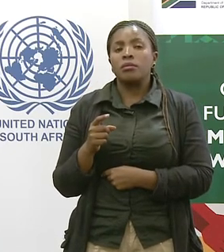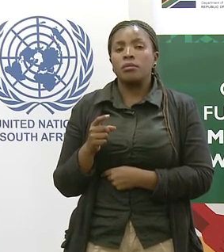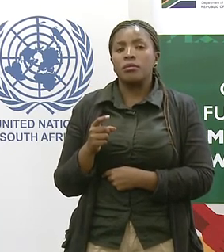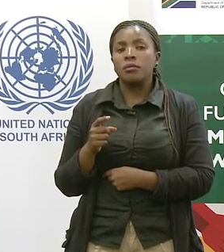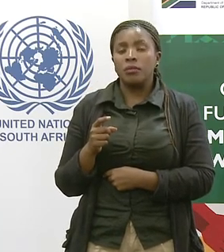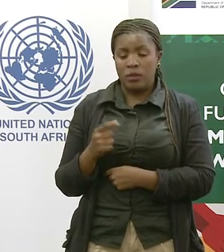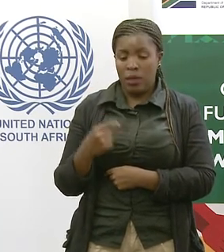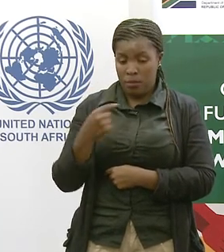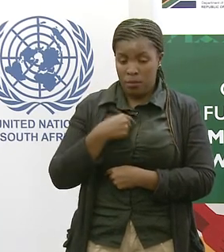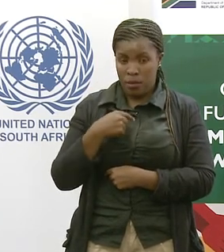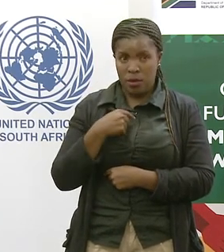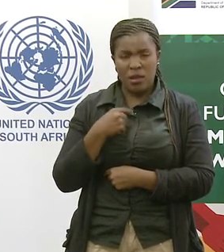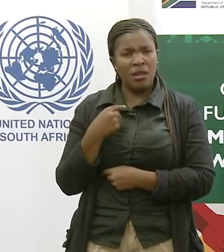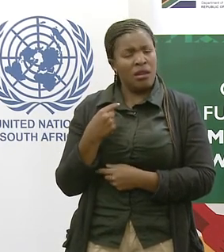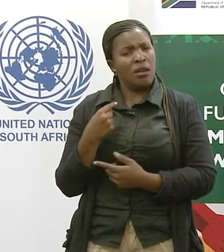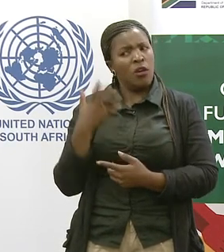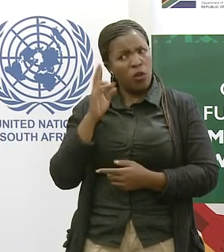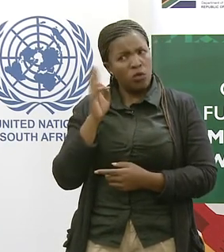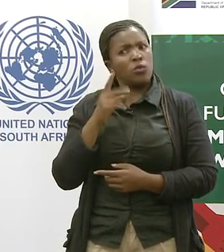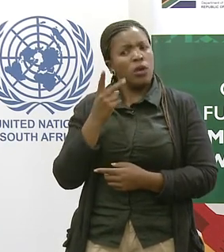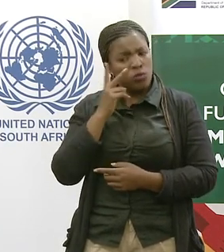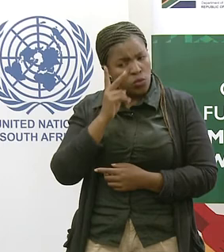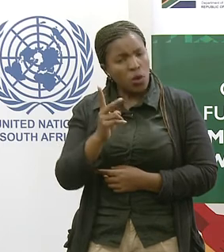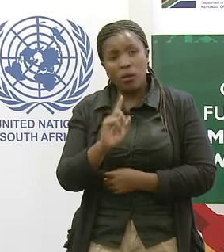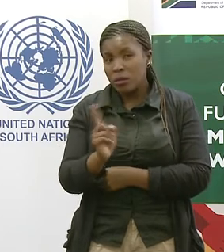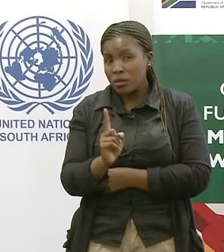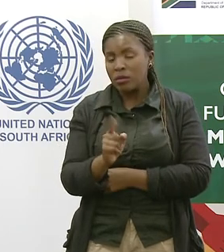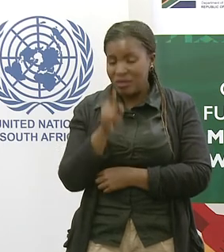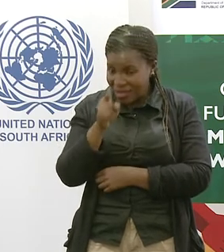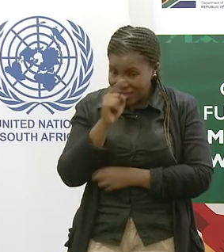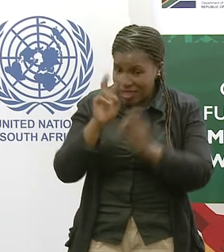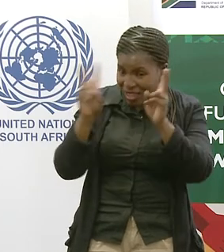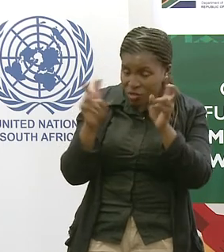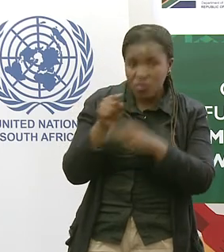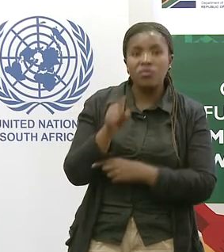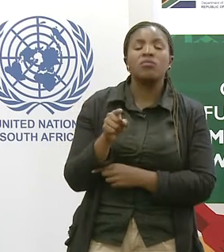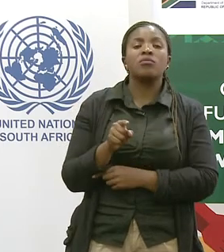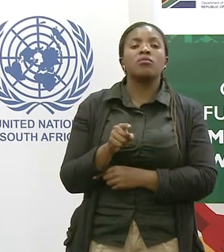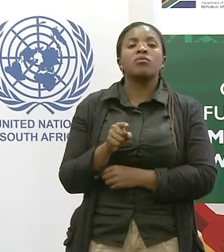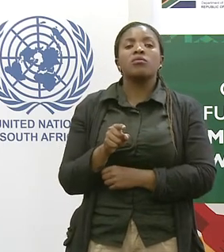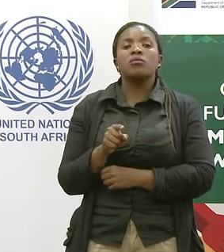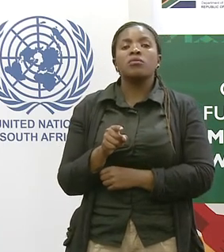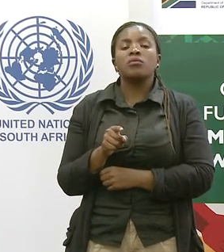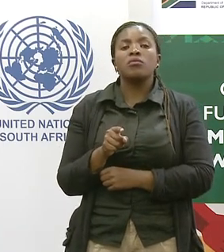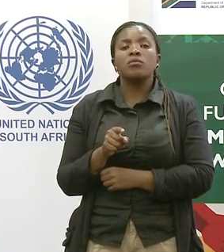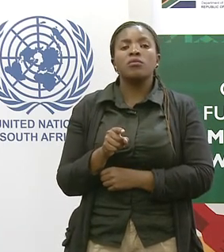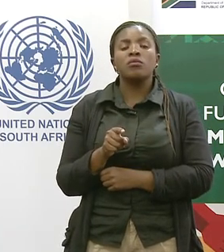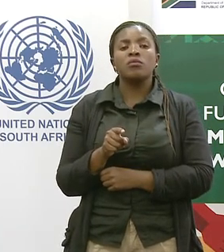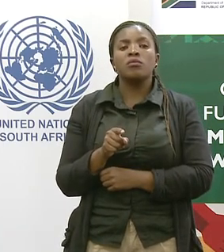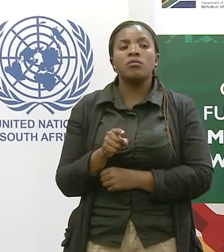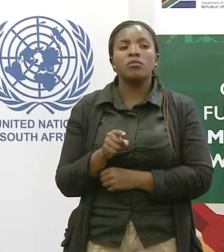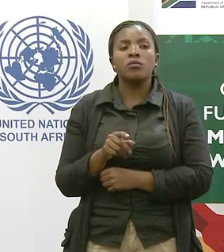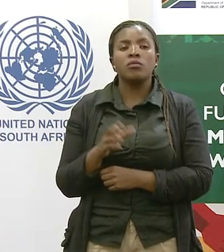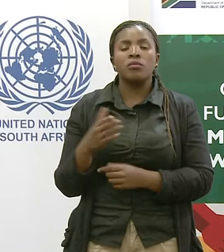as part of the disability rights was this issue. Because at the time, it was the House